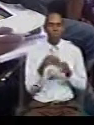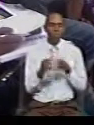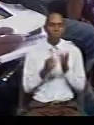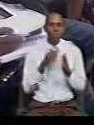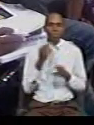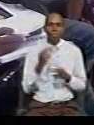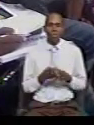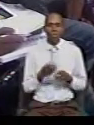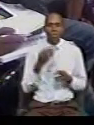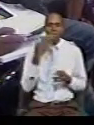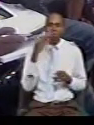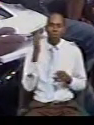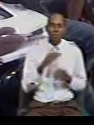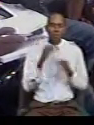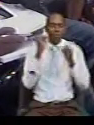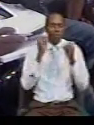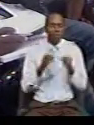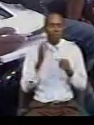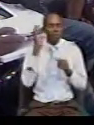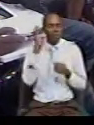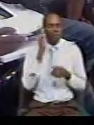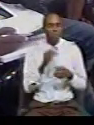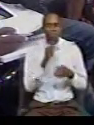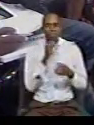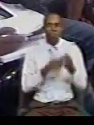Evil power will not overcome you.